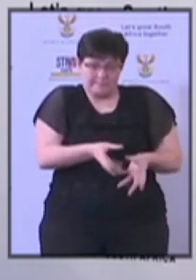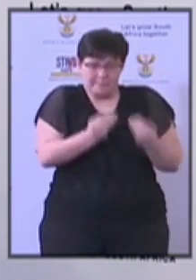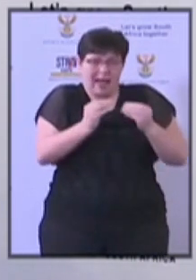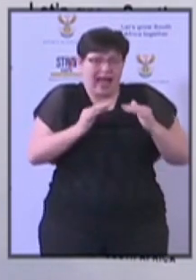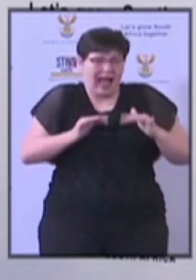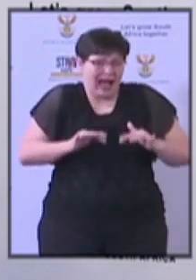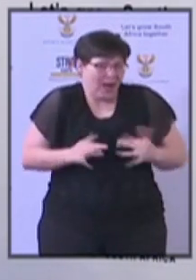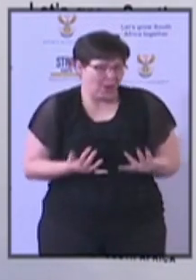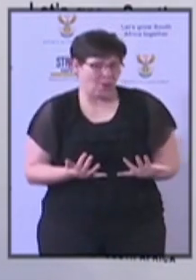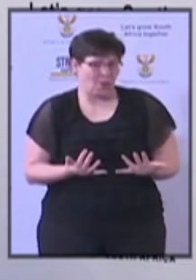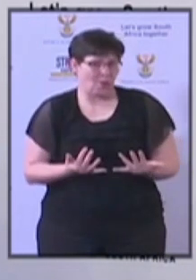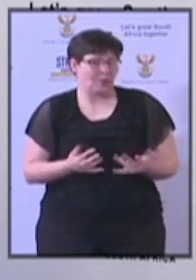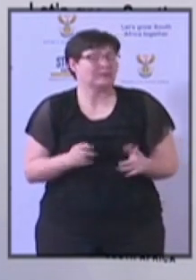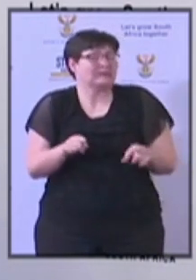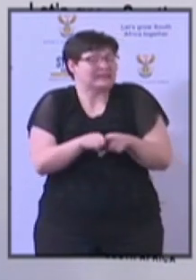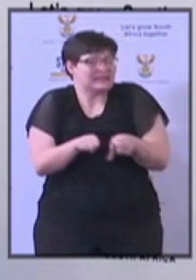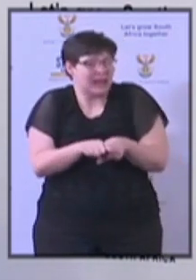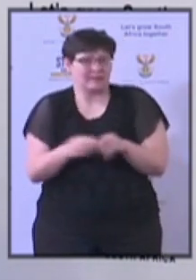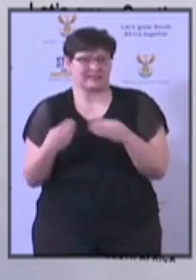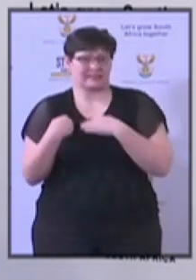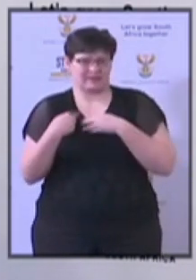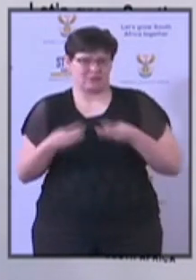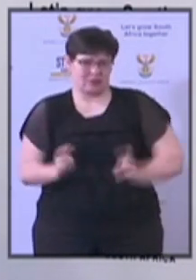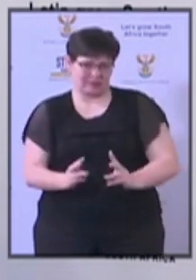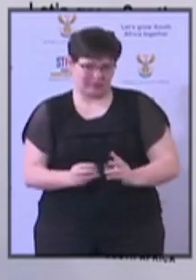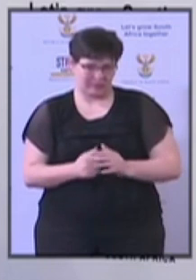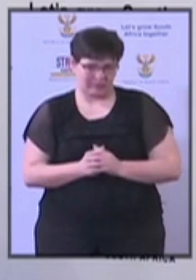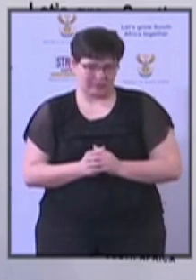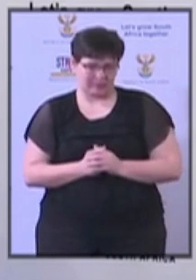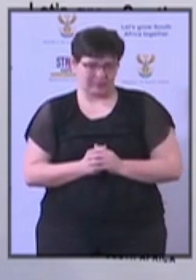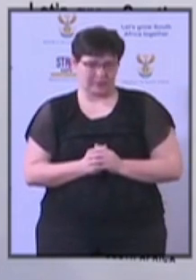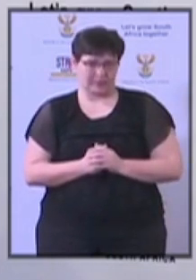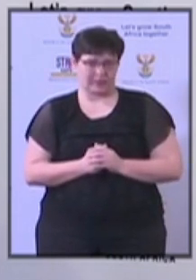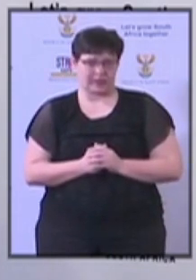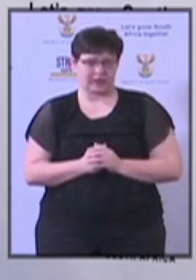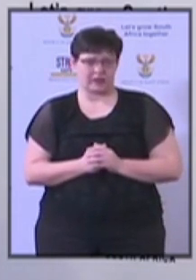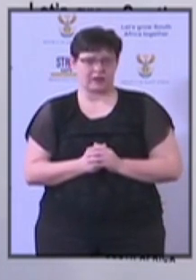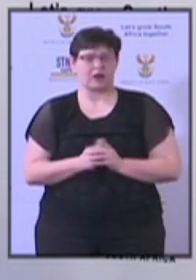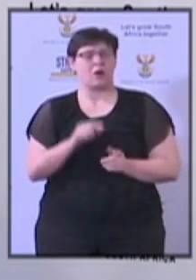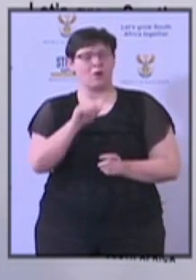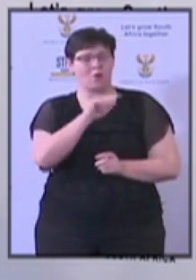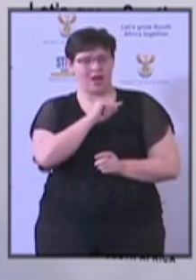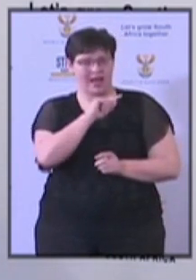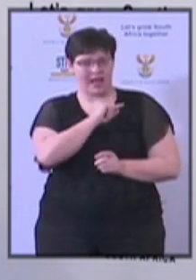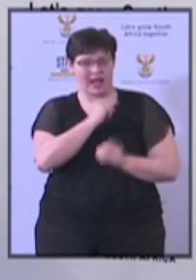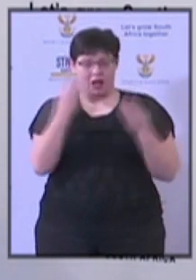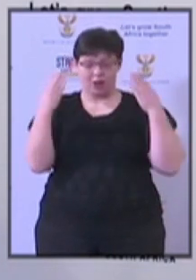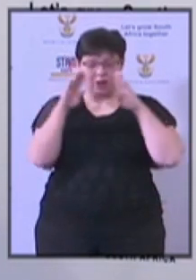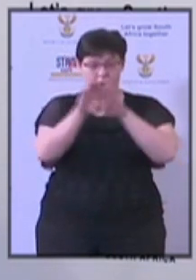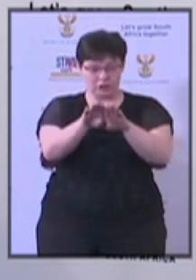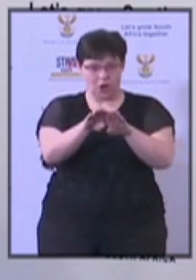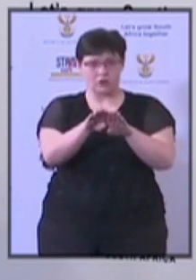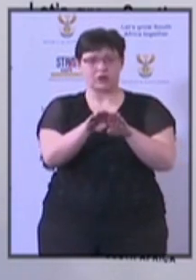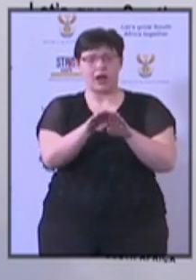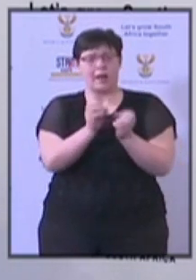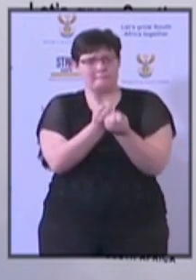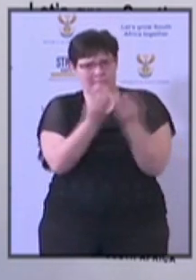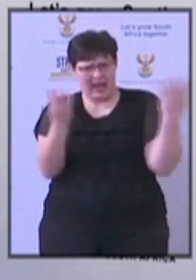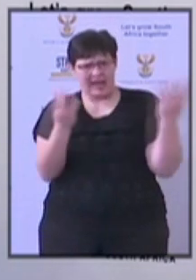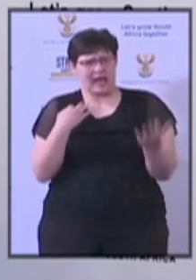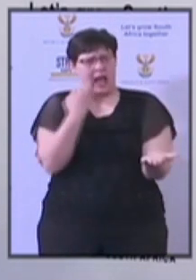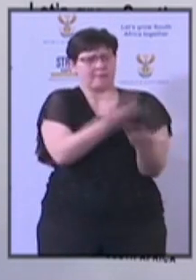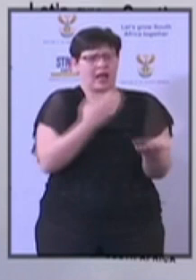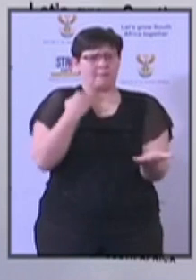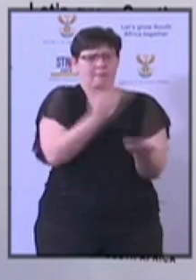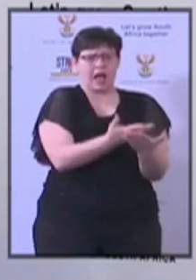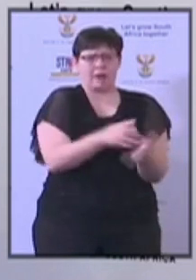manner, and also to deal with the backlog that will have arisen as a result of the lockdown. So we